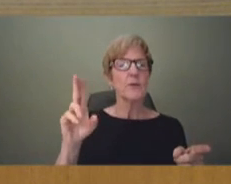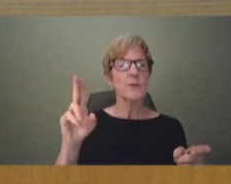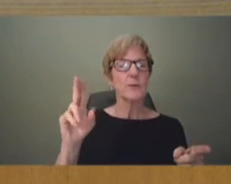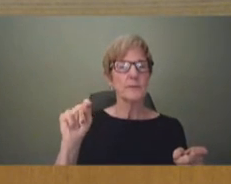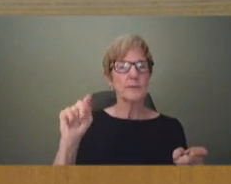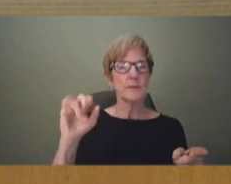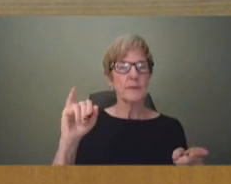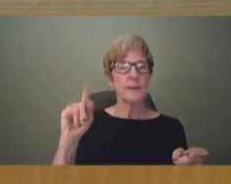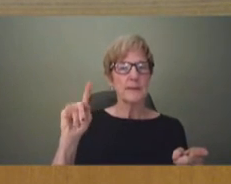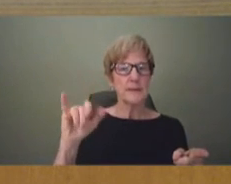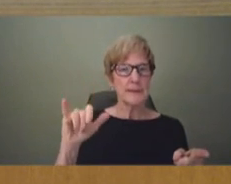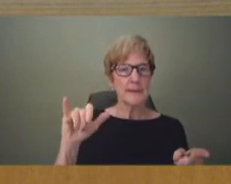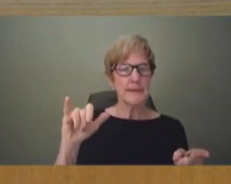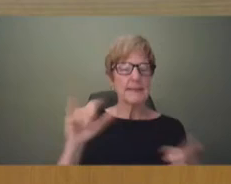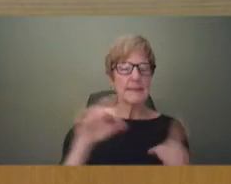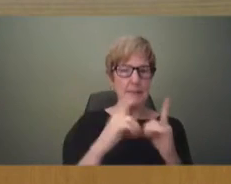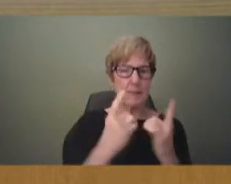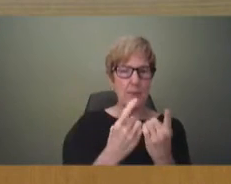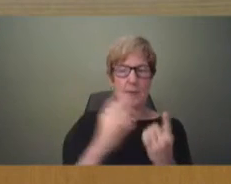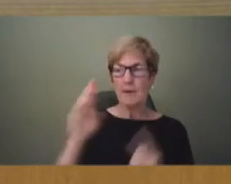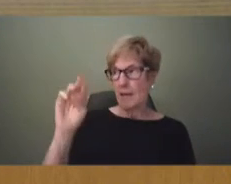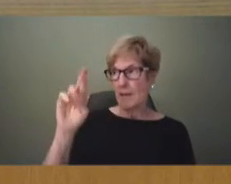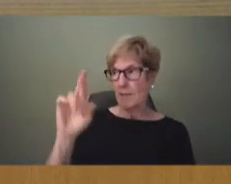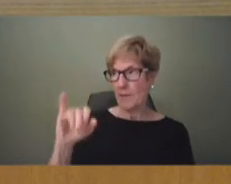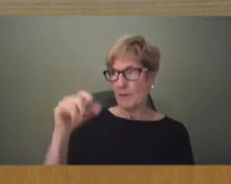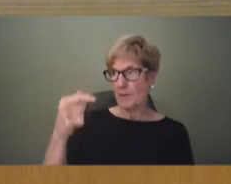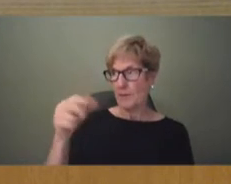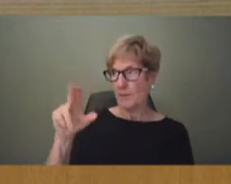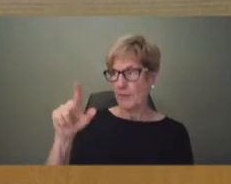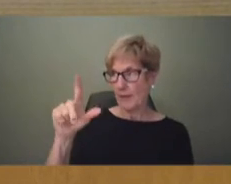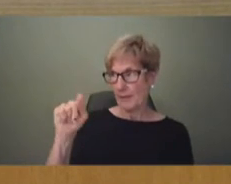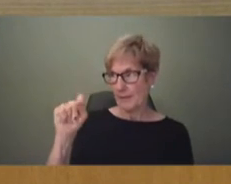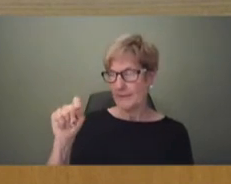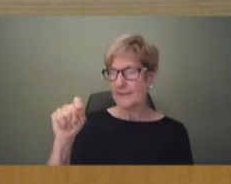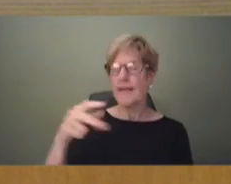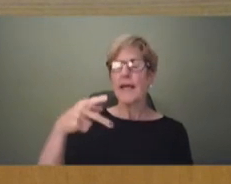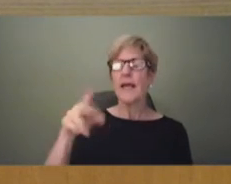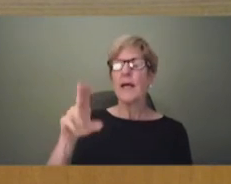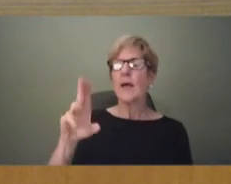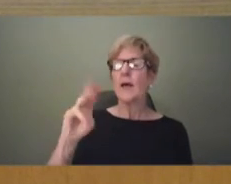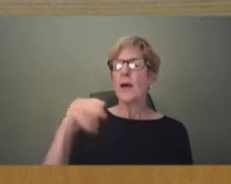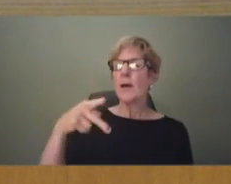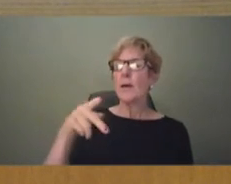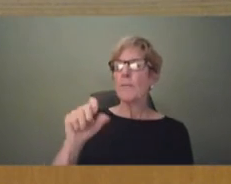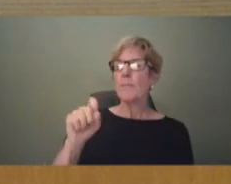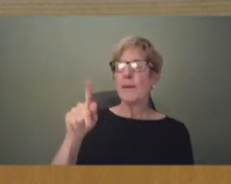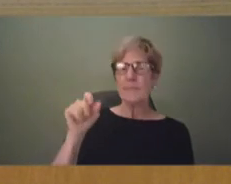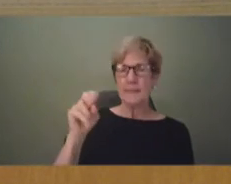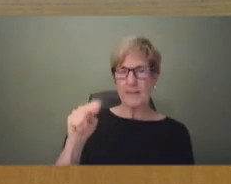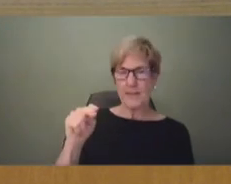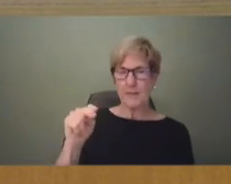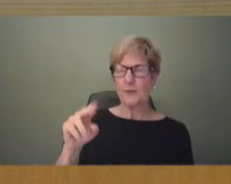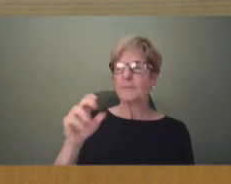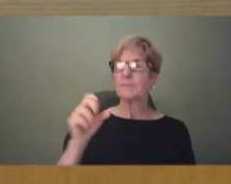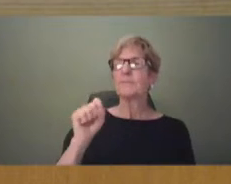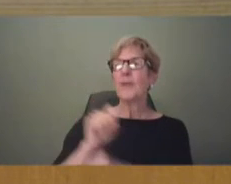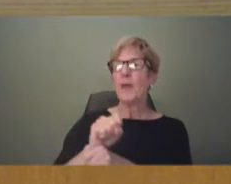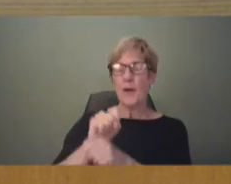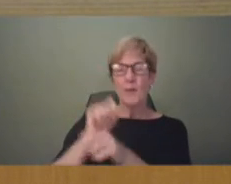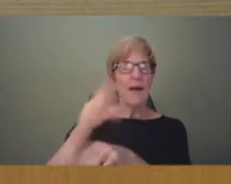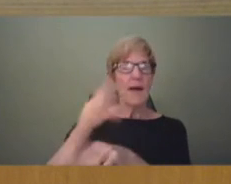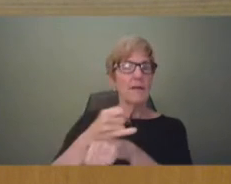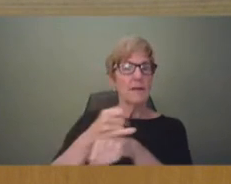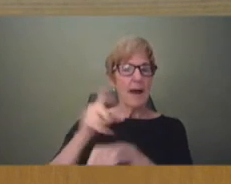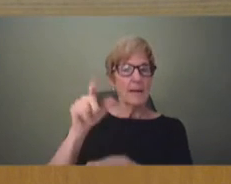Barry gullet at the Kataba River pumping station on Mount Lala Lake for